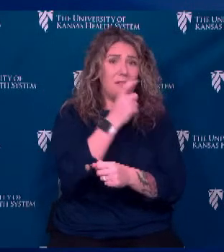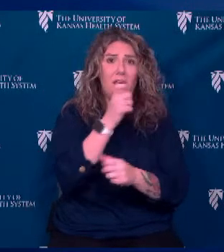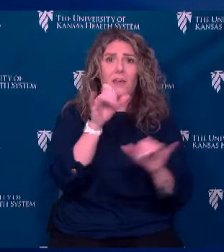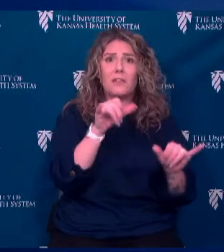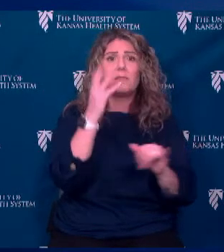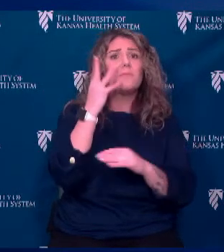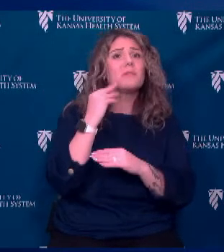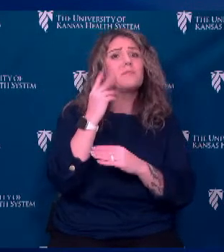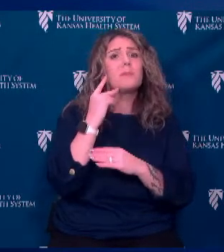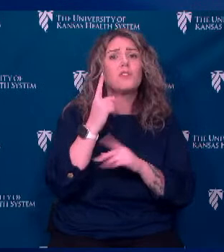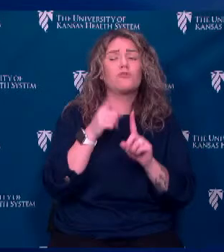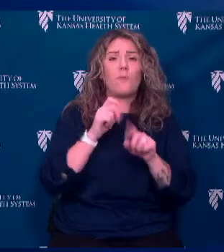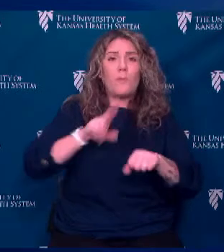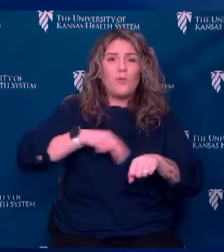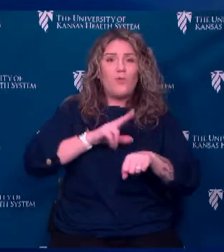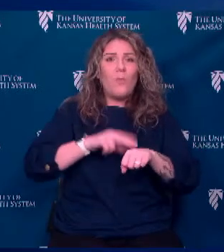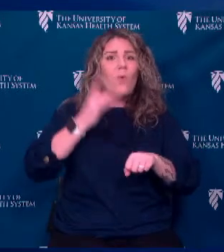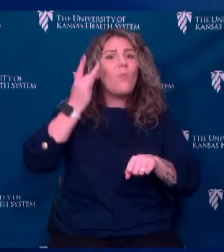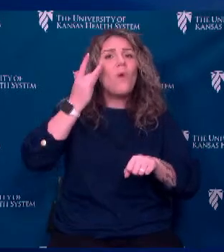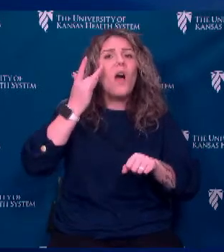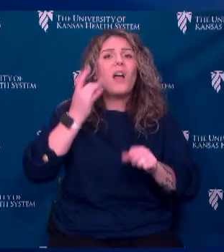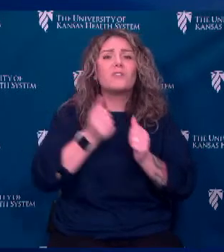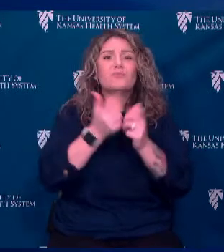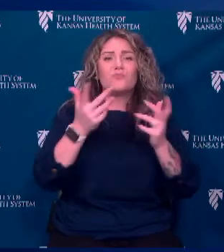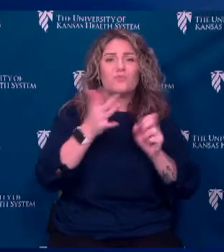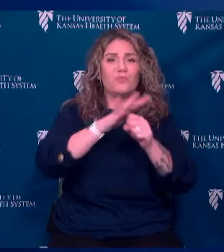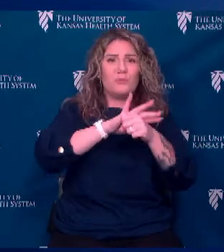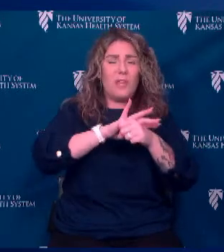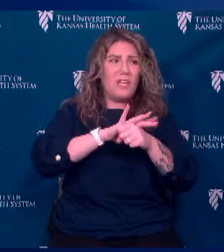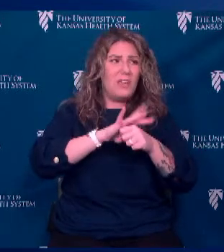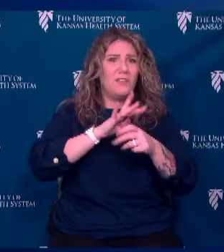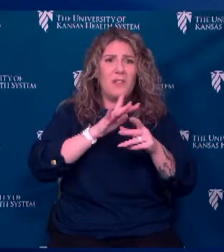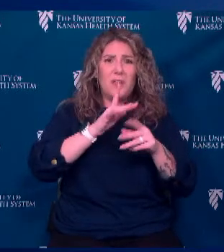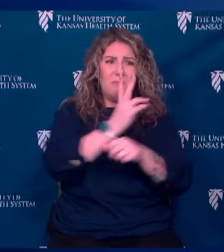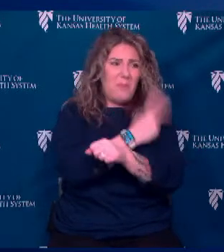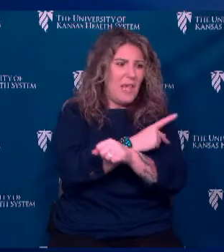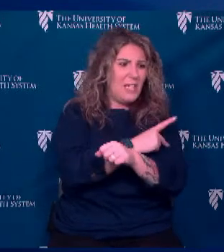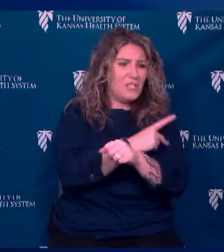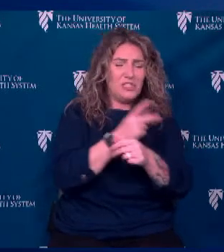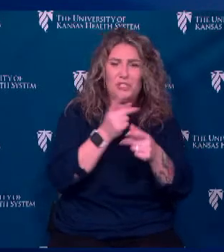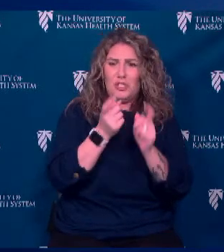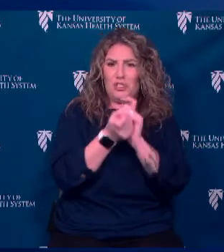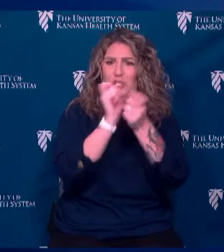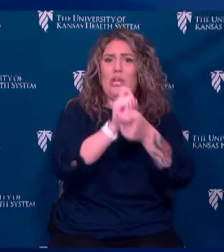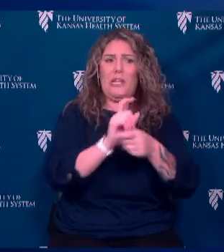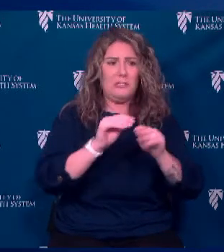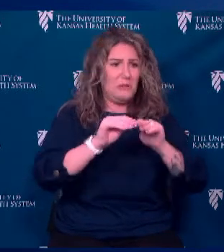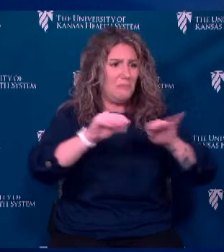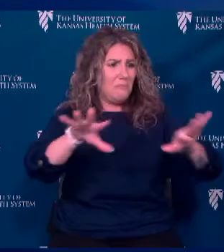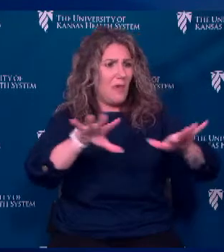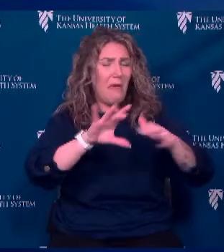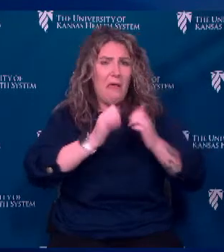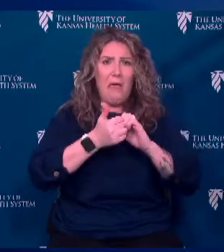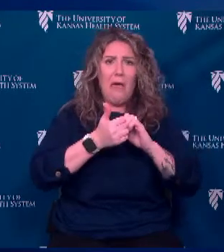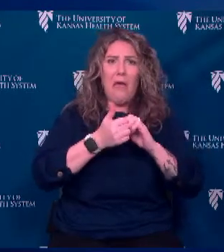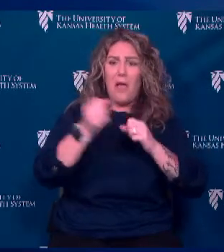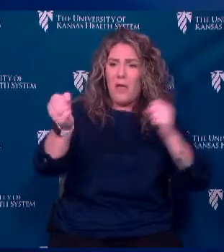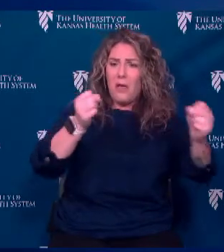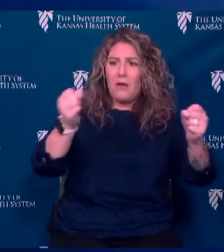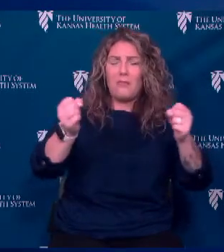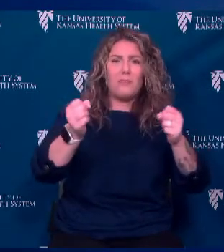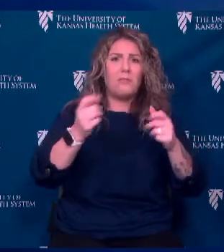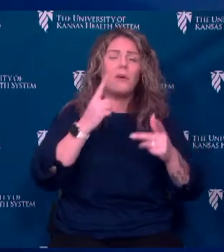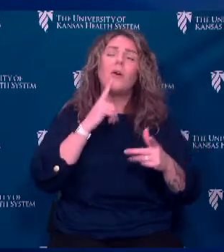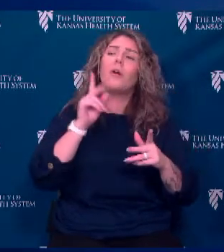have normally because you've got so many COVID patients displacing how you do your care. And they say, well, let's just redesign our hospital.